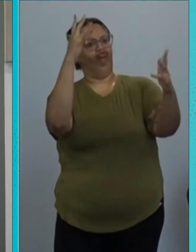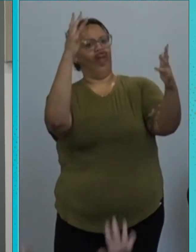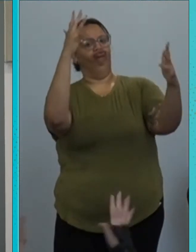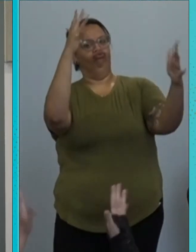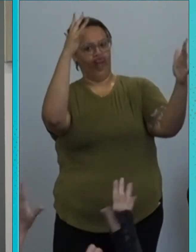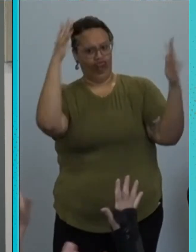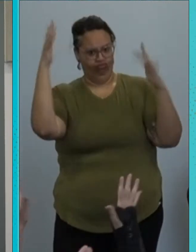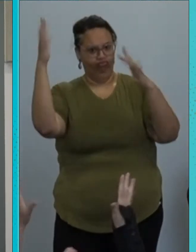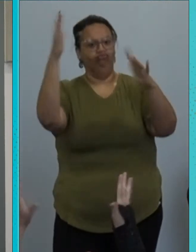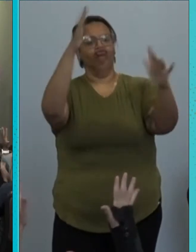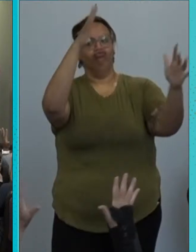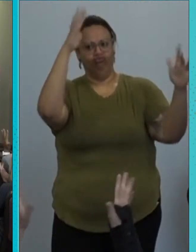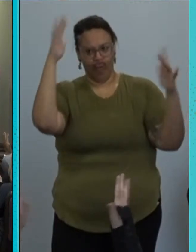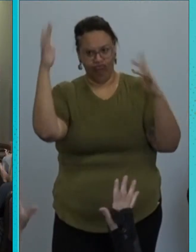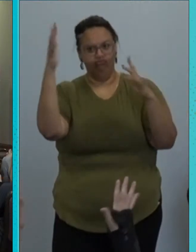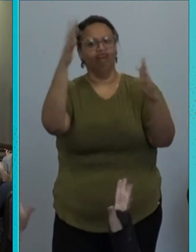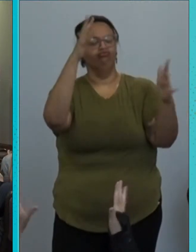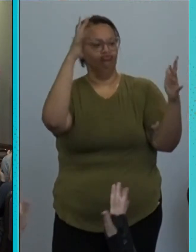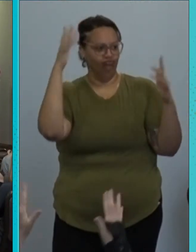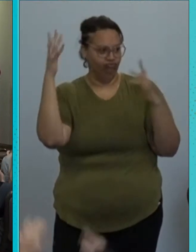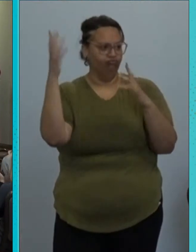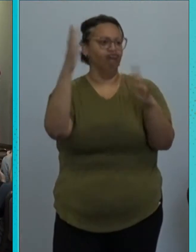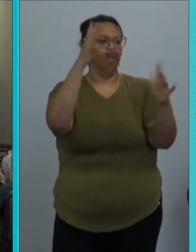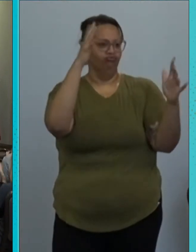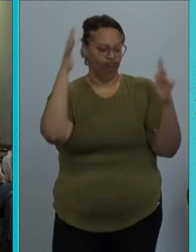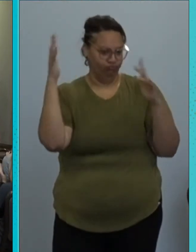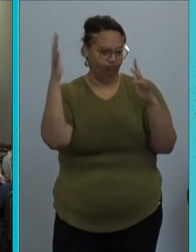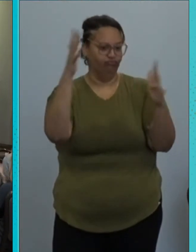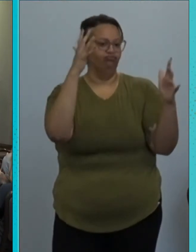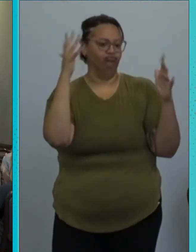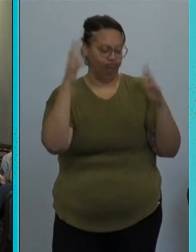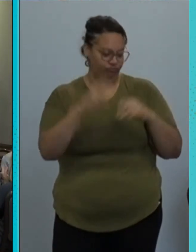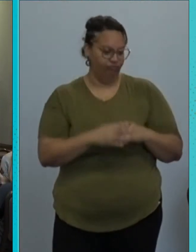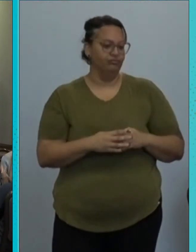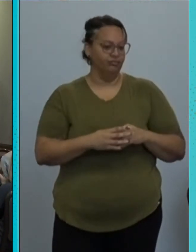applause. Thank you, thank you.